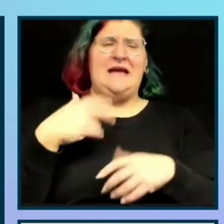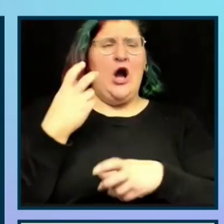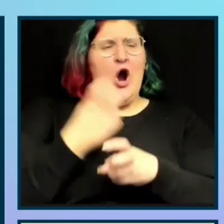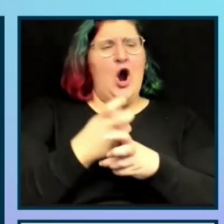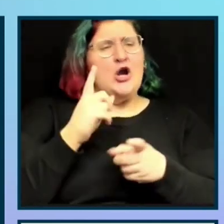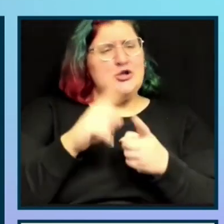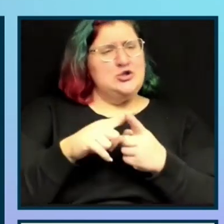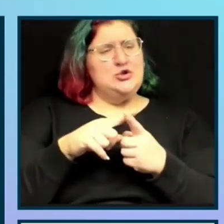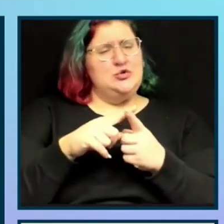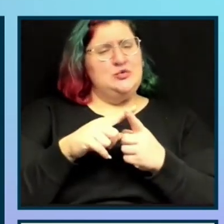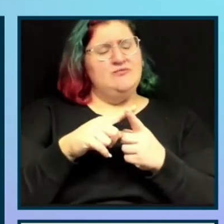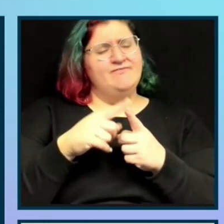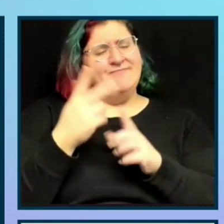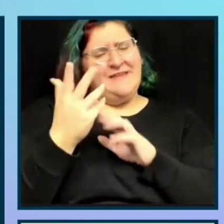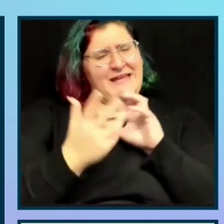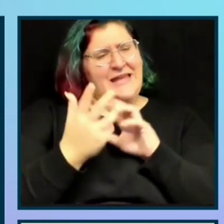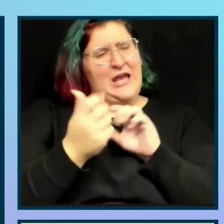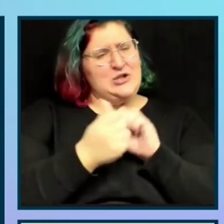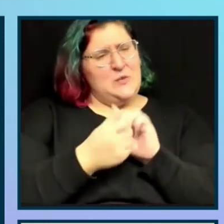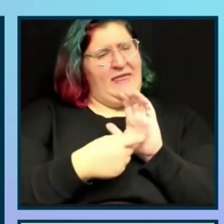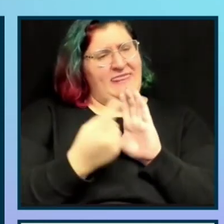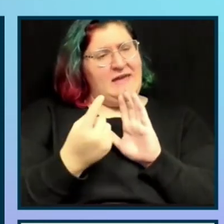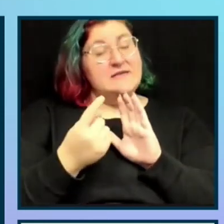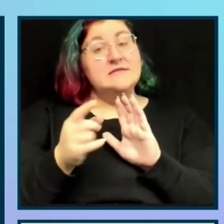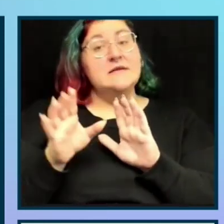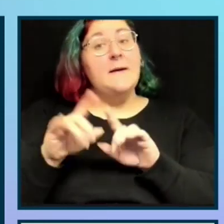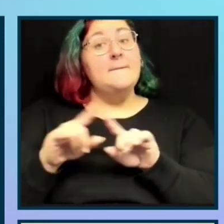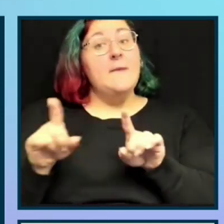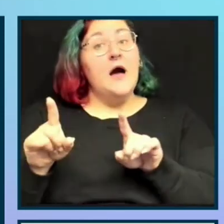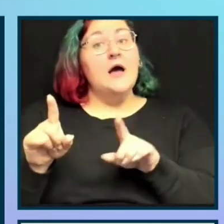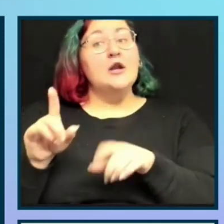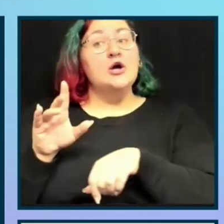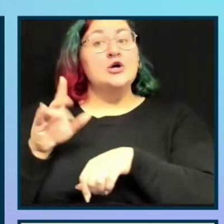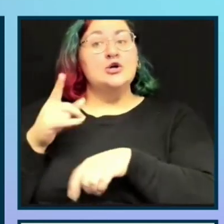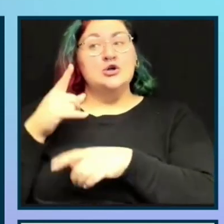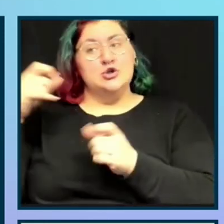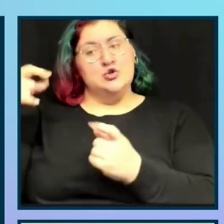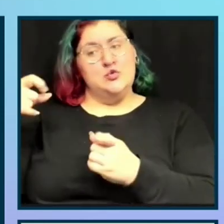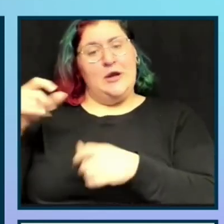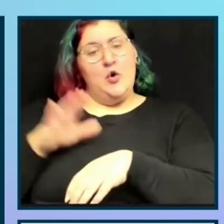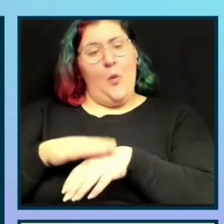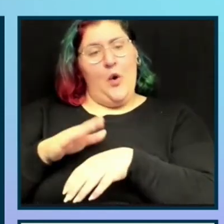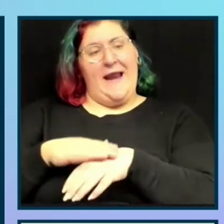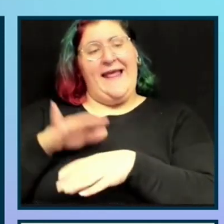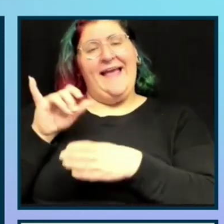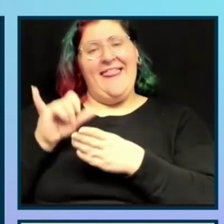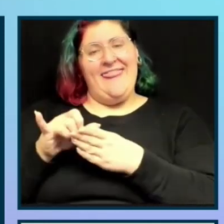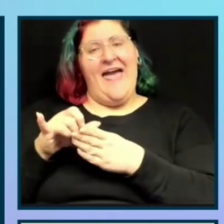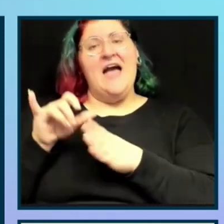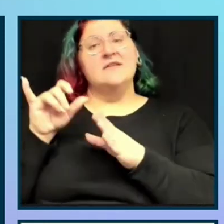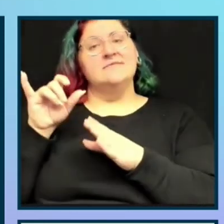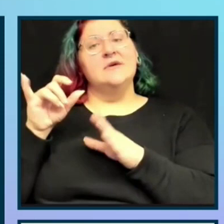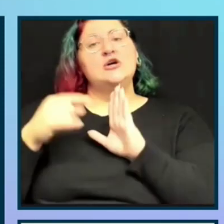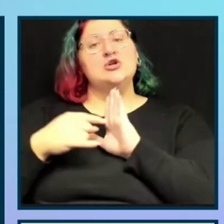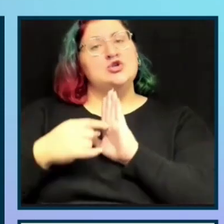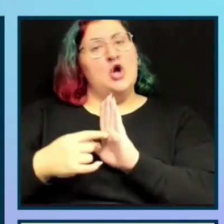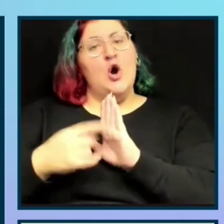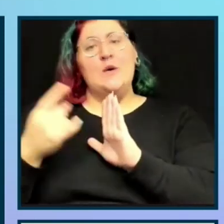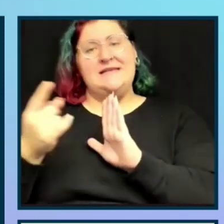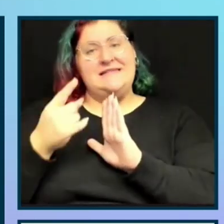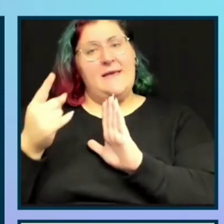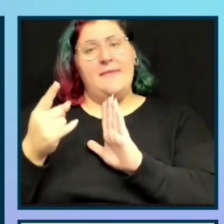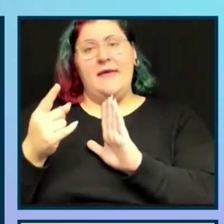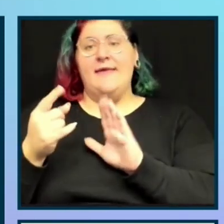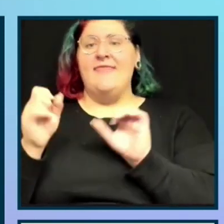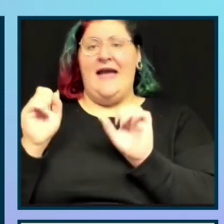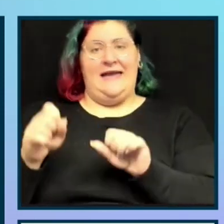identifying common triggers like flashing lights or discussion of traumatic materials. It's usually best to use trigger warnings for